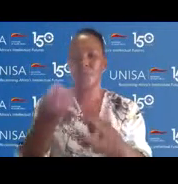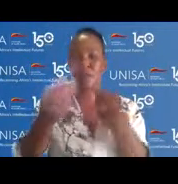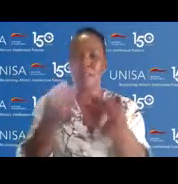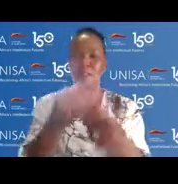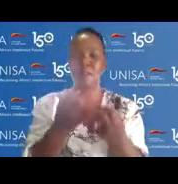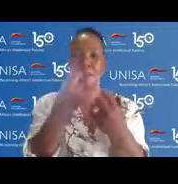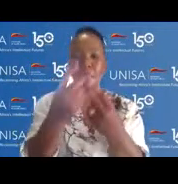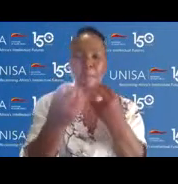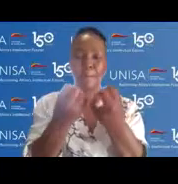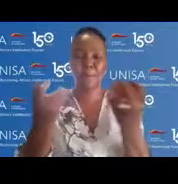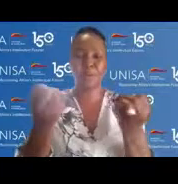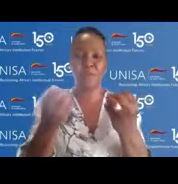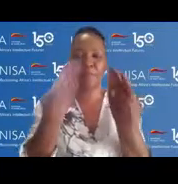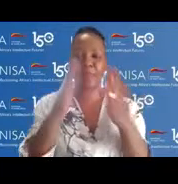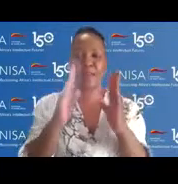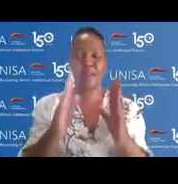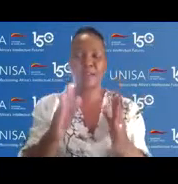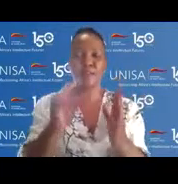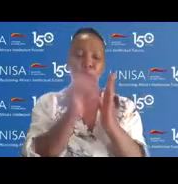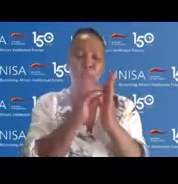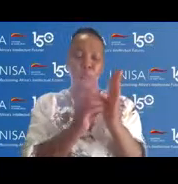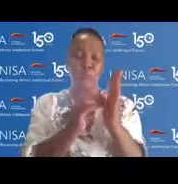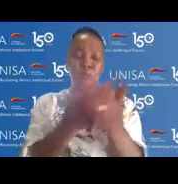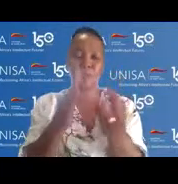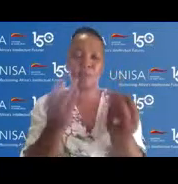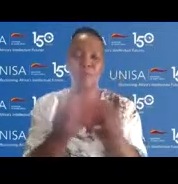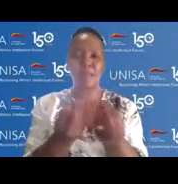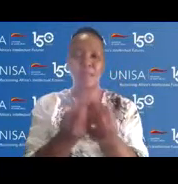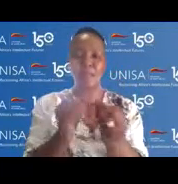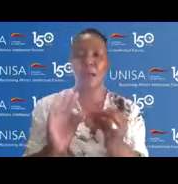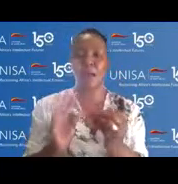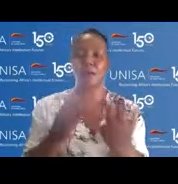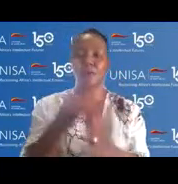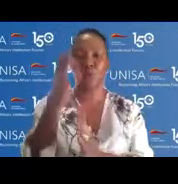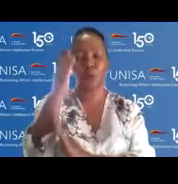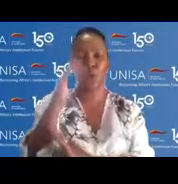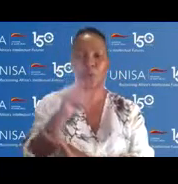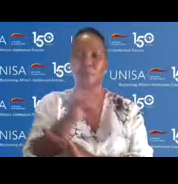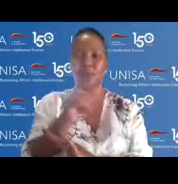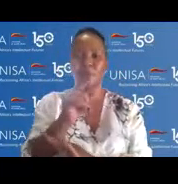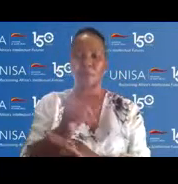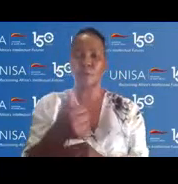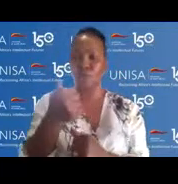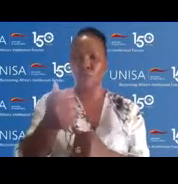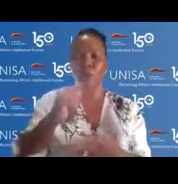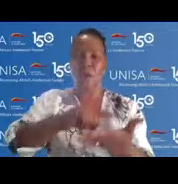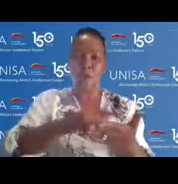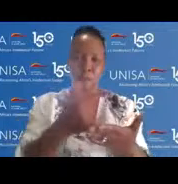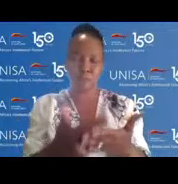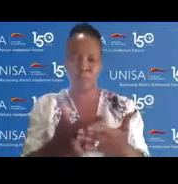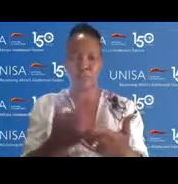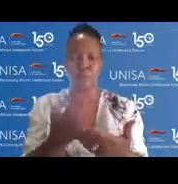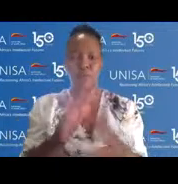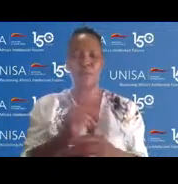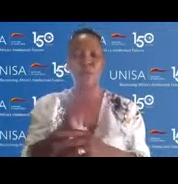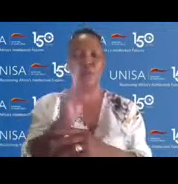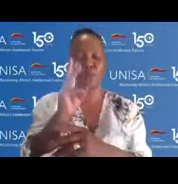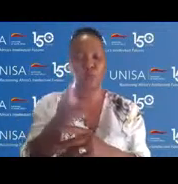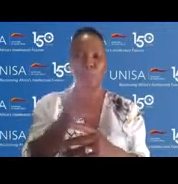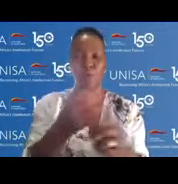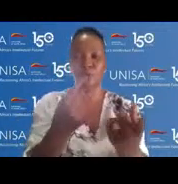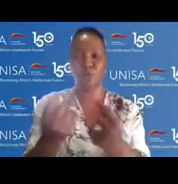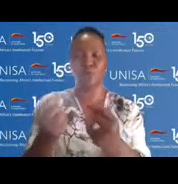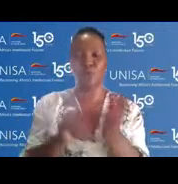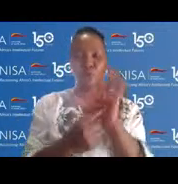were posting things like, how do I know if it's a good laptop or not? Okay, so yes, we can actually delve into that. Although